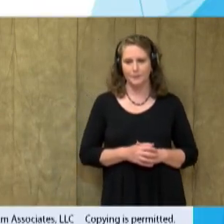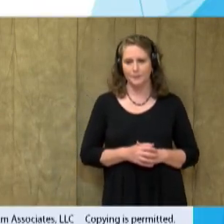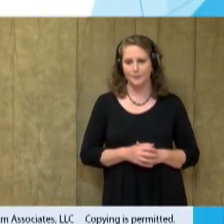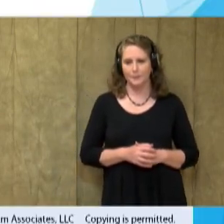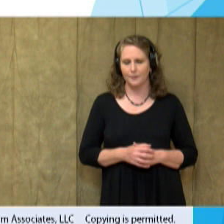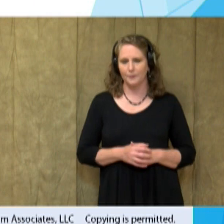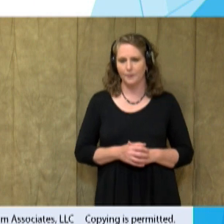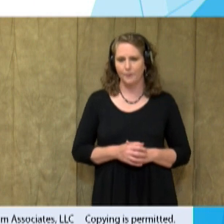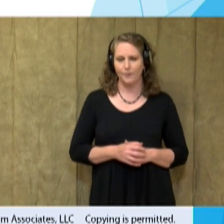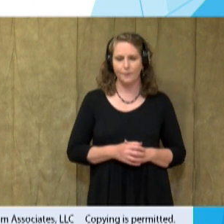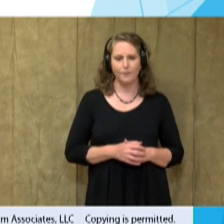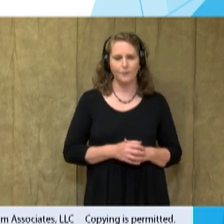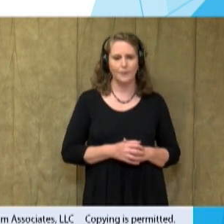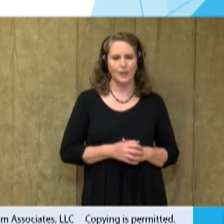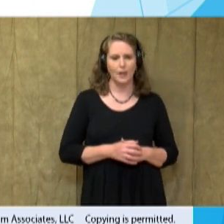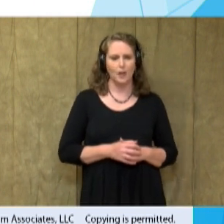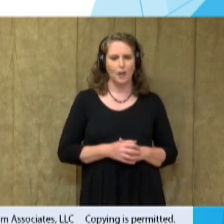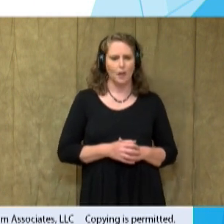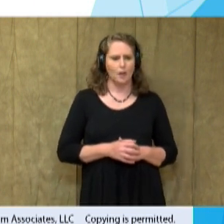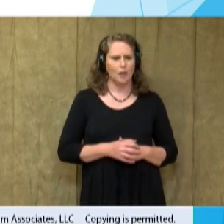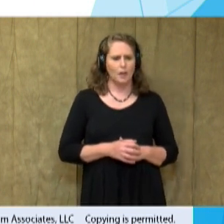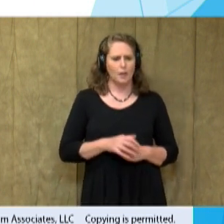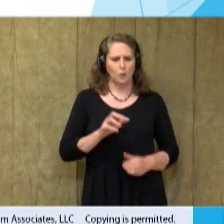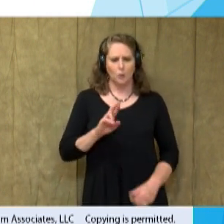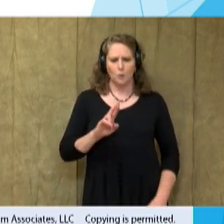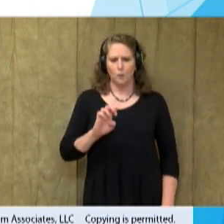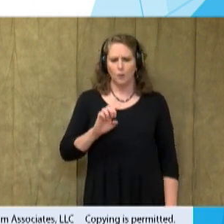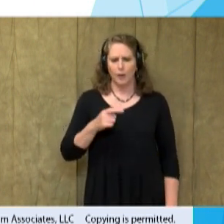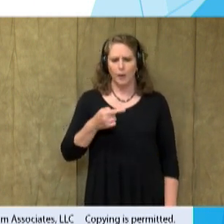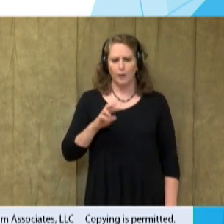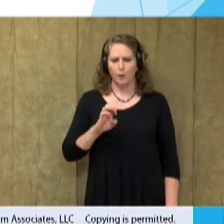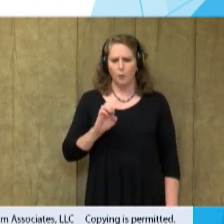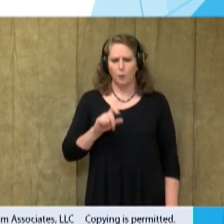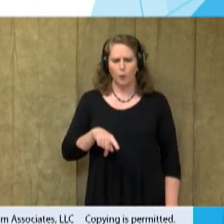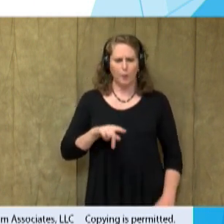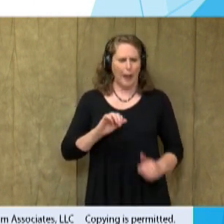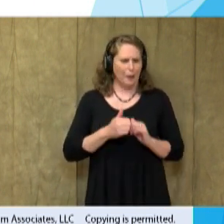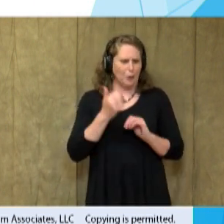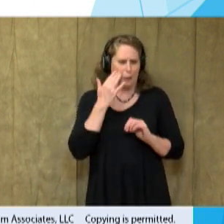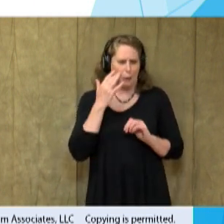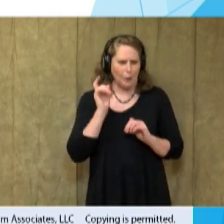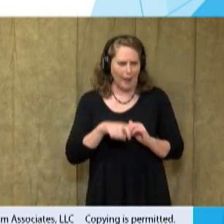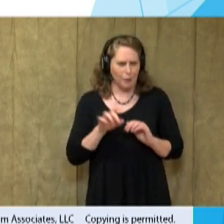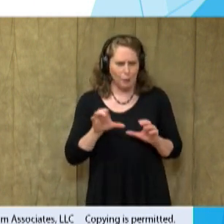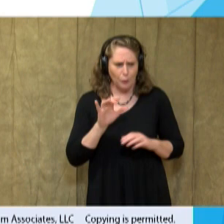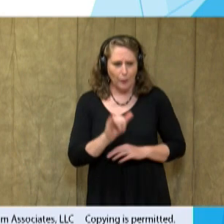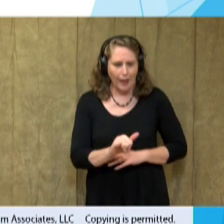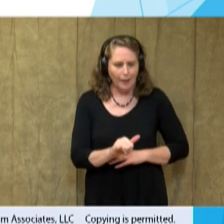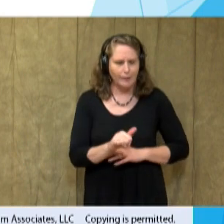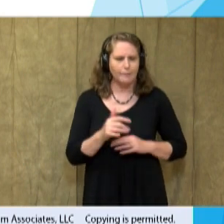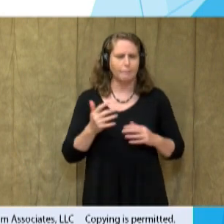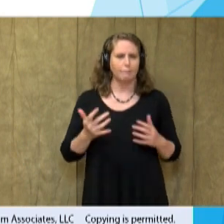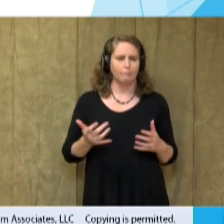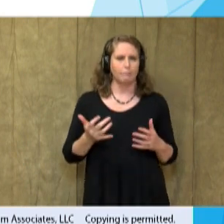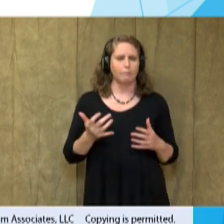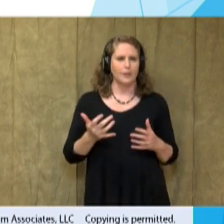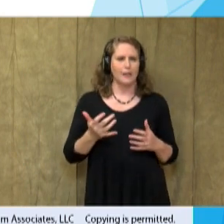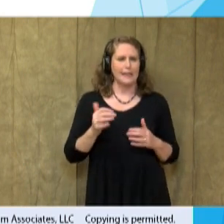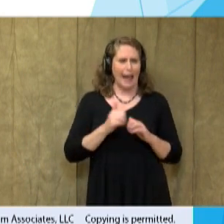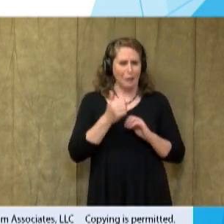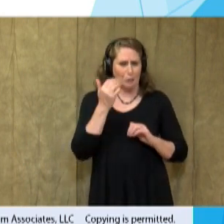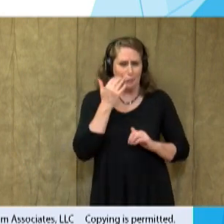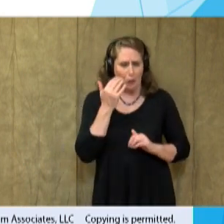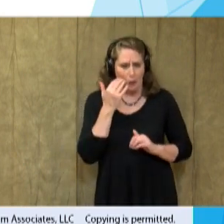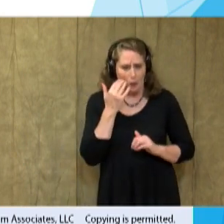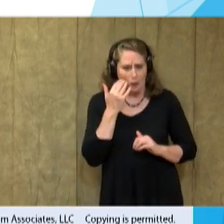Okay, how can you tell when you need to regroup to subtract? So let's think about that question for a second. How can you tell